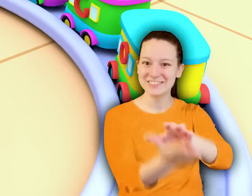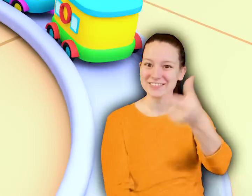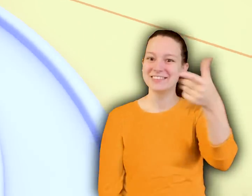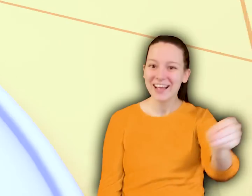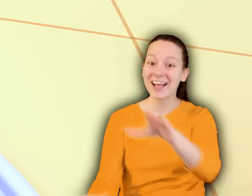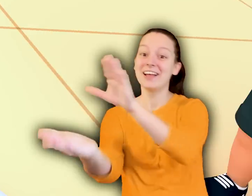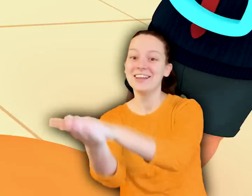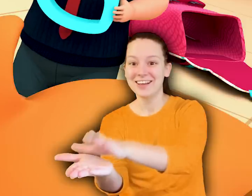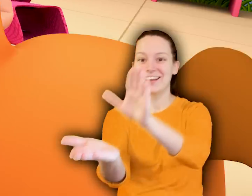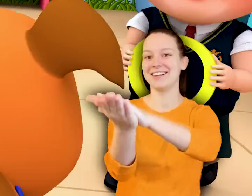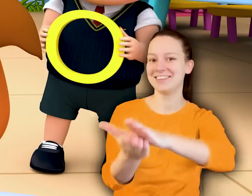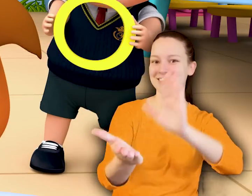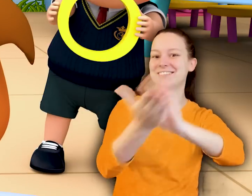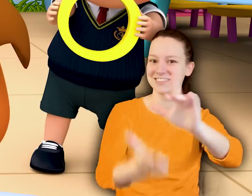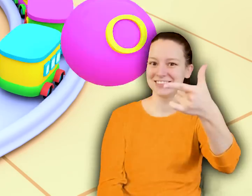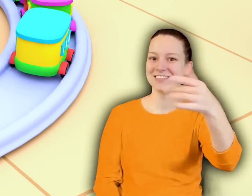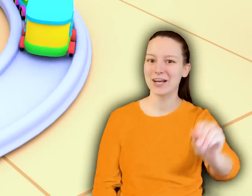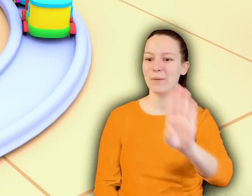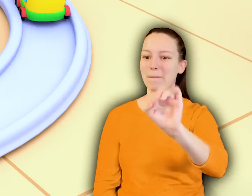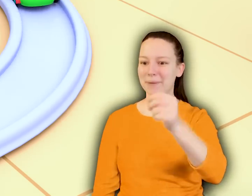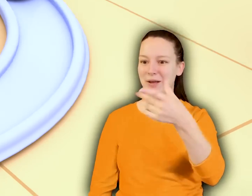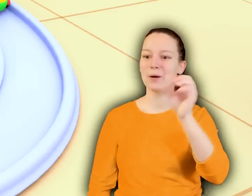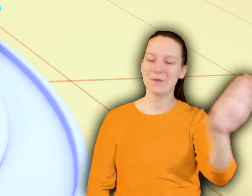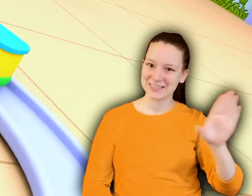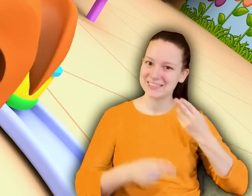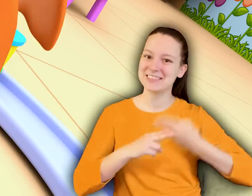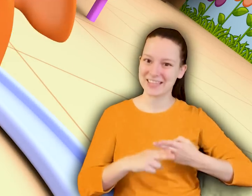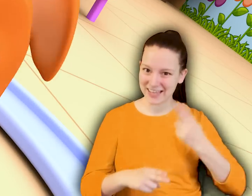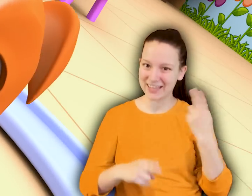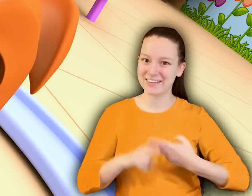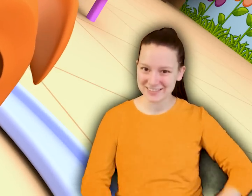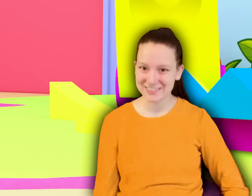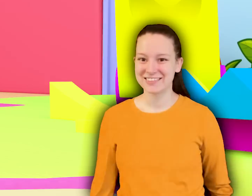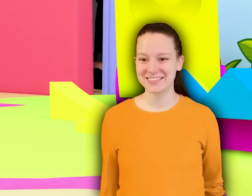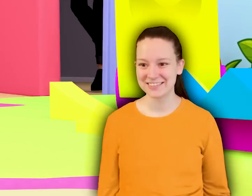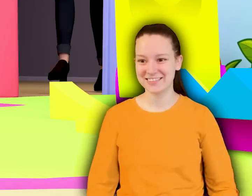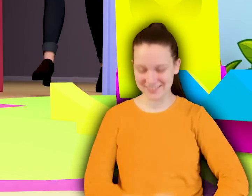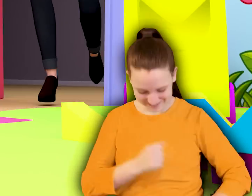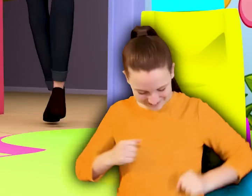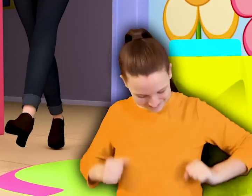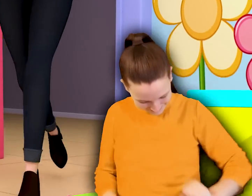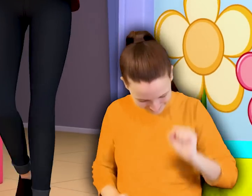GI Gio GI and Bingo was his